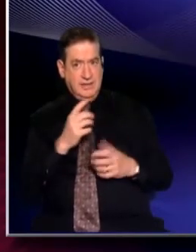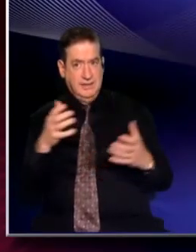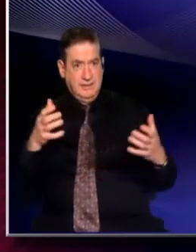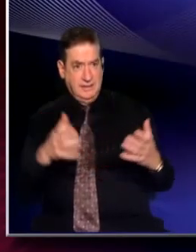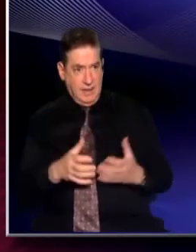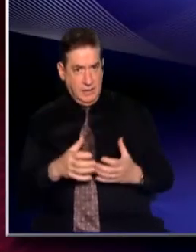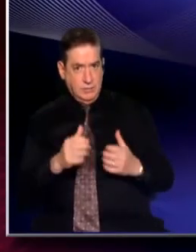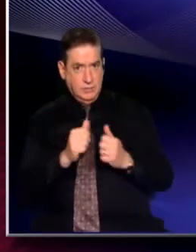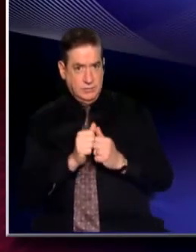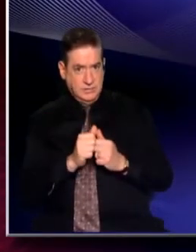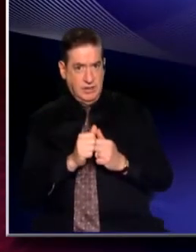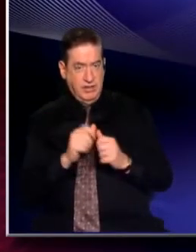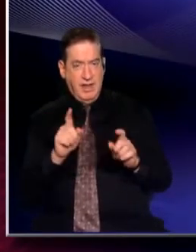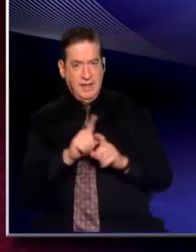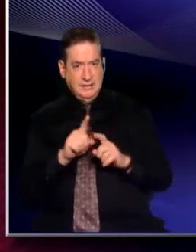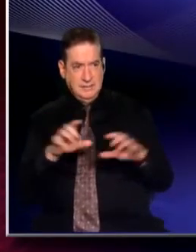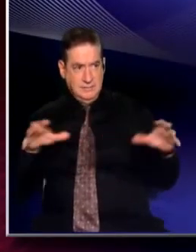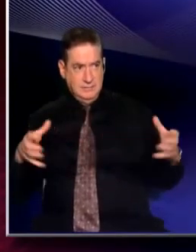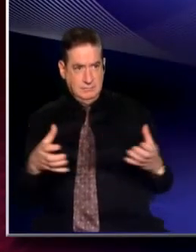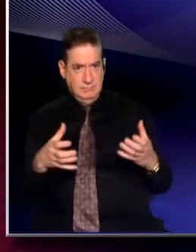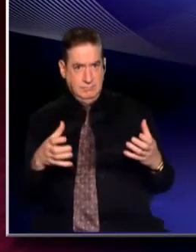together as a body.